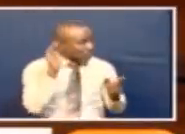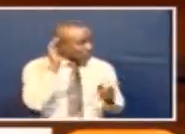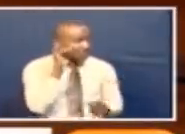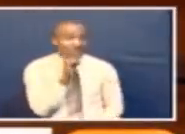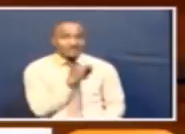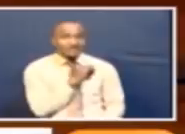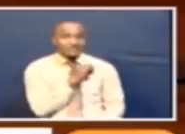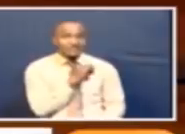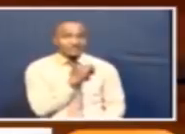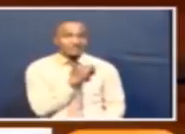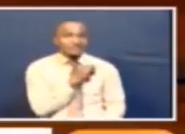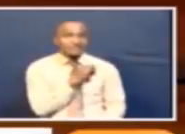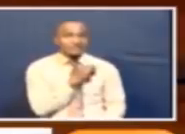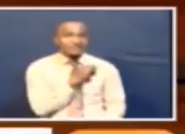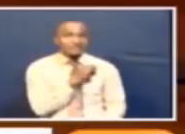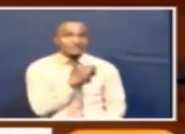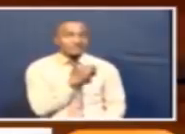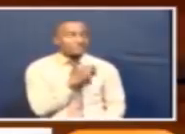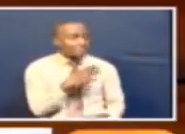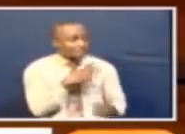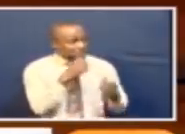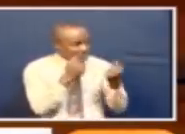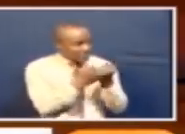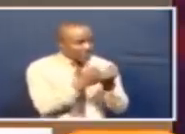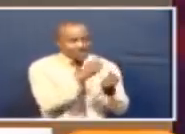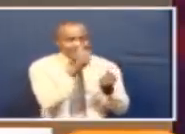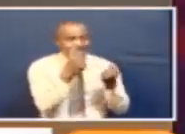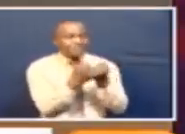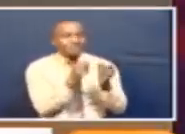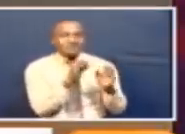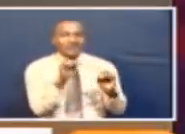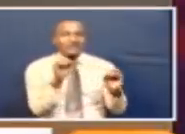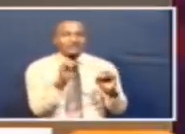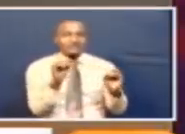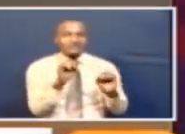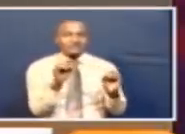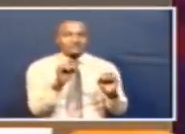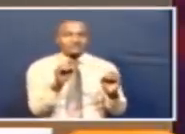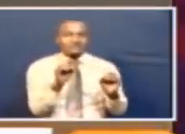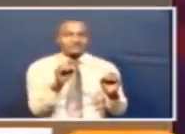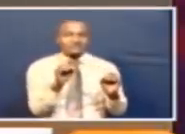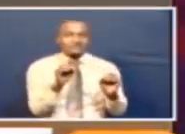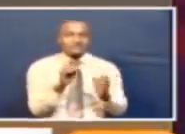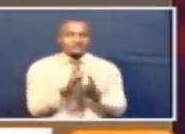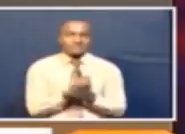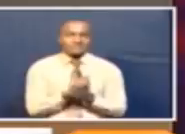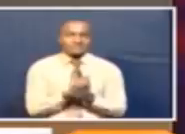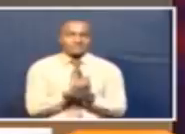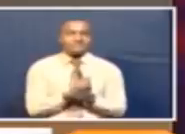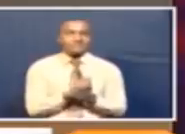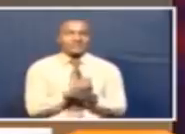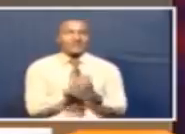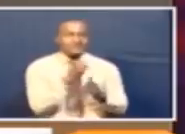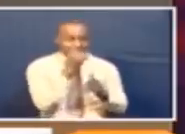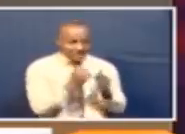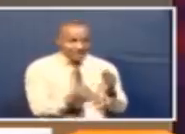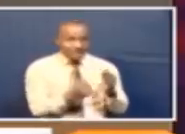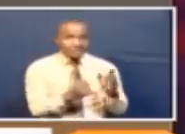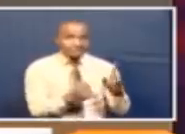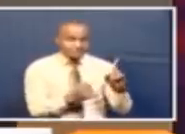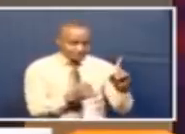And there are two sides to this. You can see. So those who are supporting, those who think it's important, and those who are arguing like you. Of course. Finally, as you wind up,